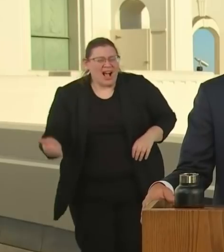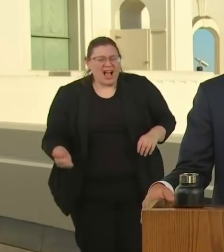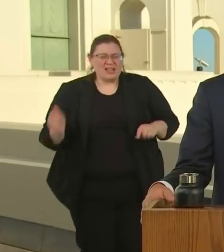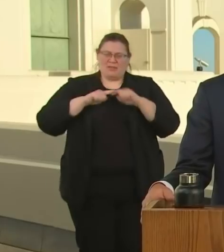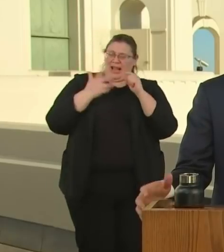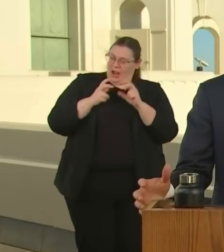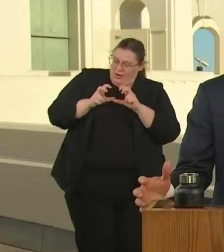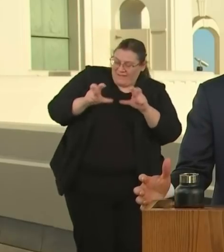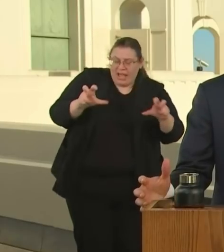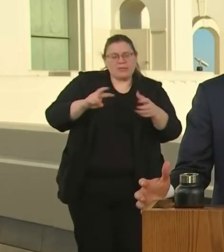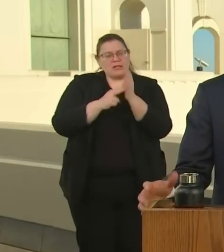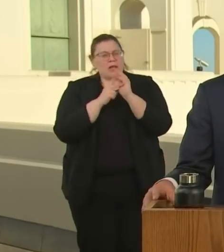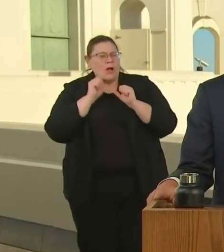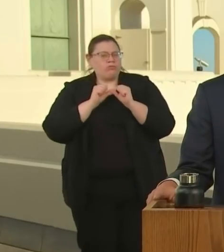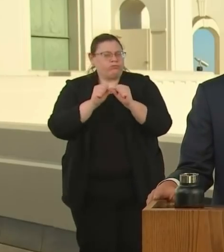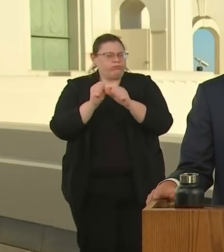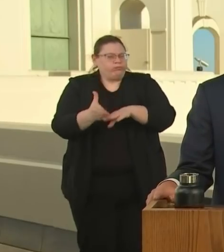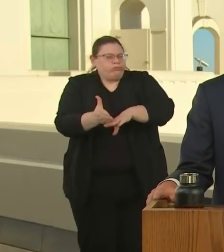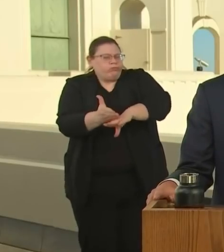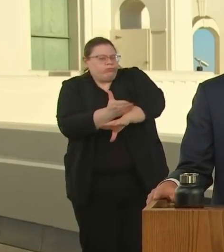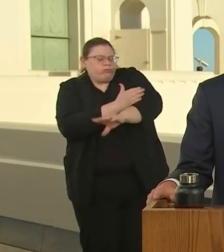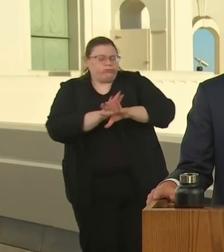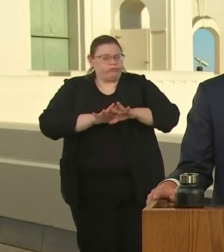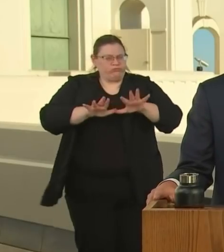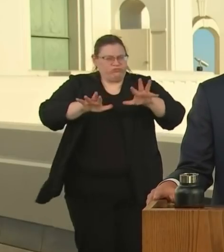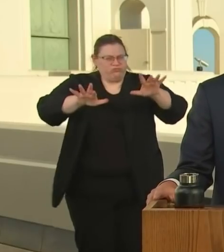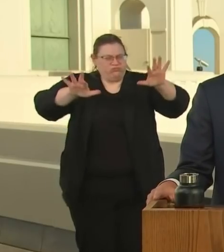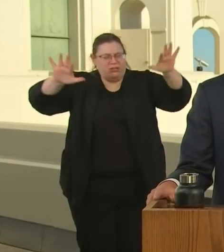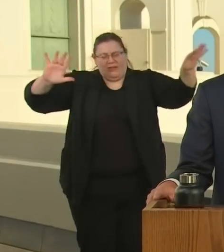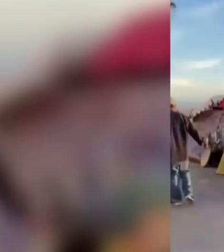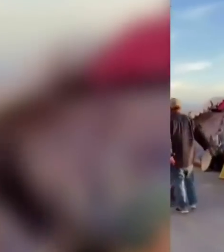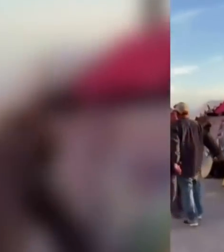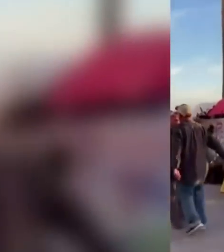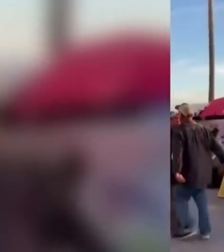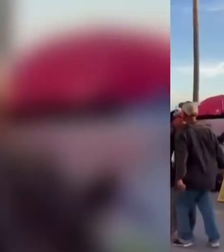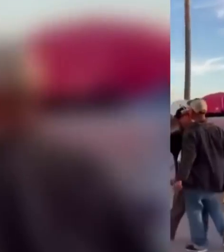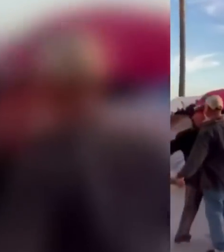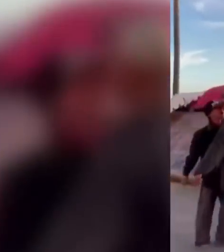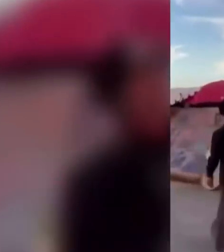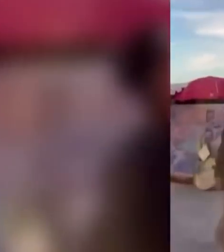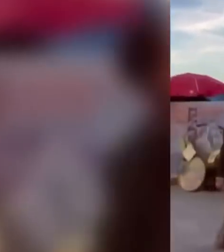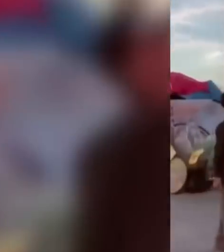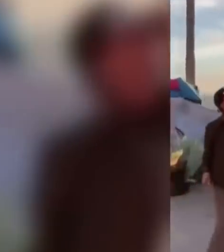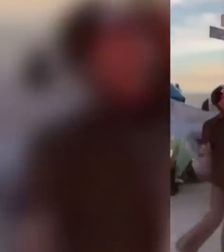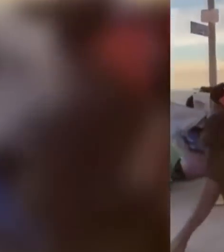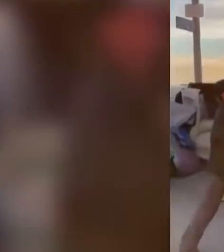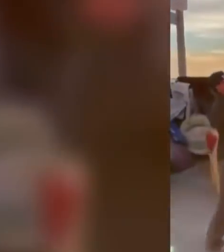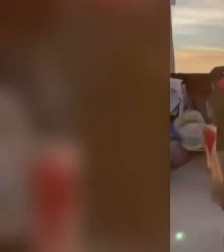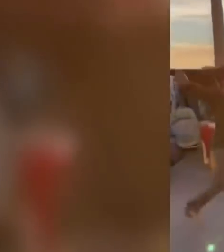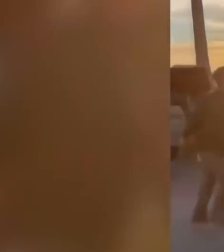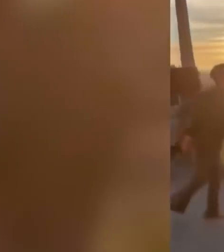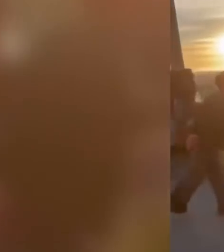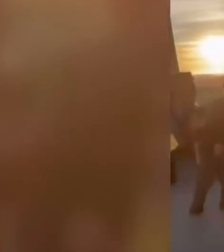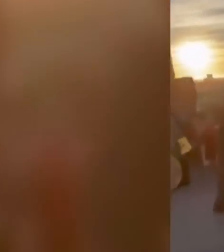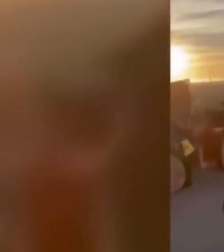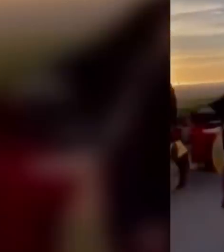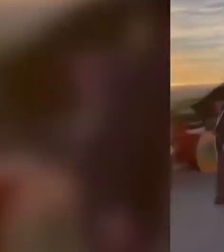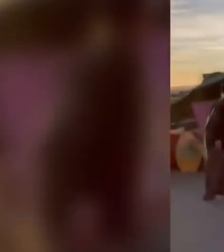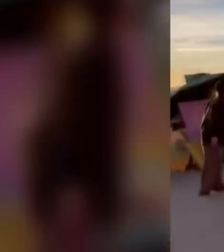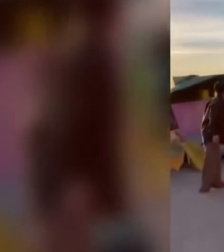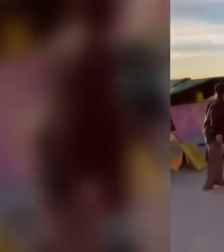movement and building our capacity to improve the lives of our unhoused neighbors. You're harassing me! On social media, people are